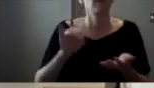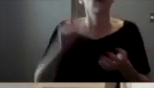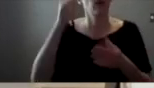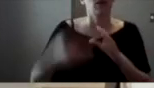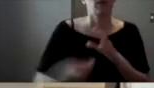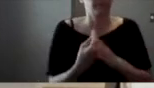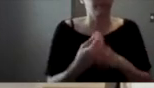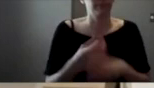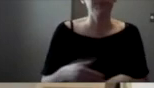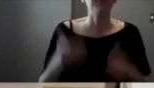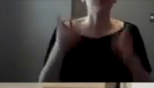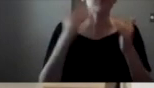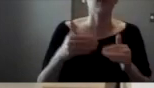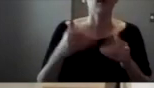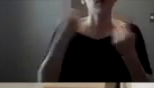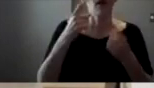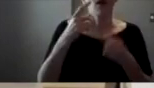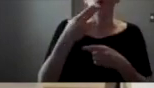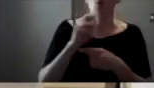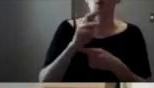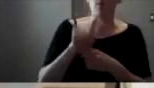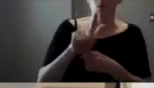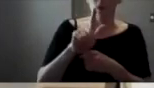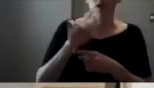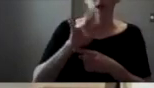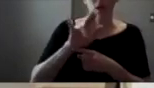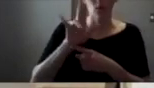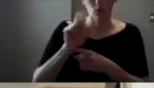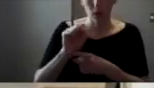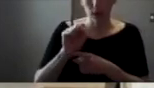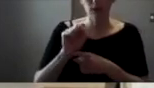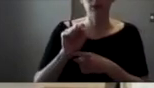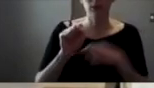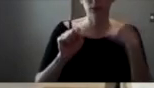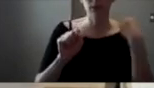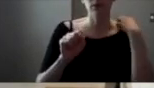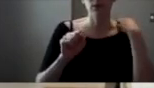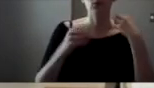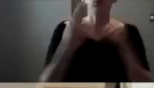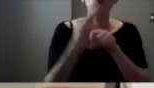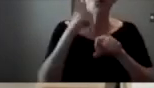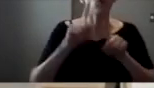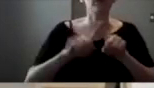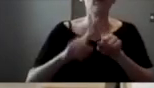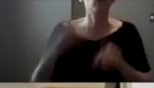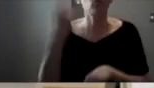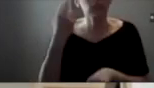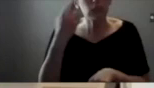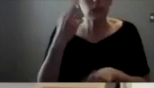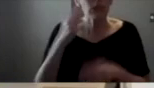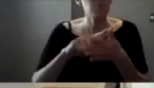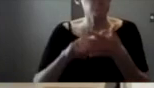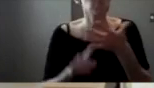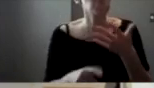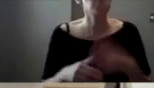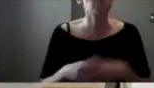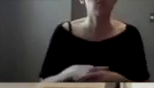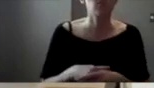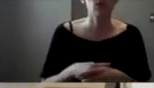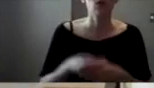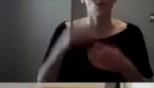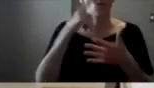and endometrial hyperplasia, and so on and so forth. And I think we still maintain an opportunity for those who